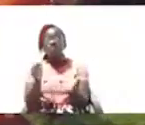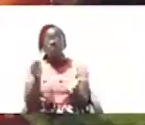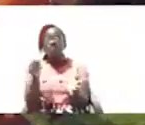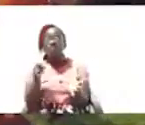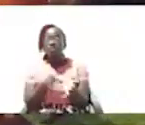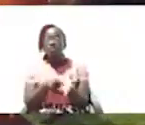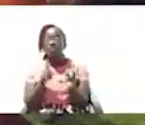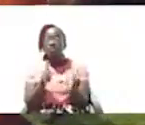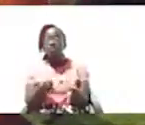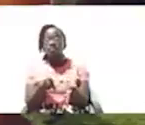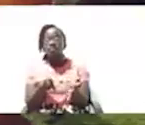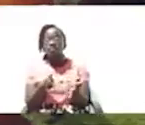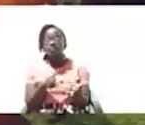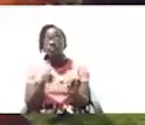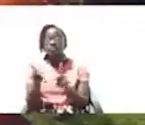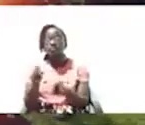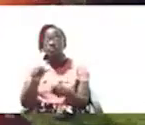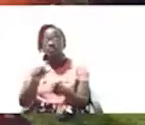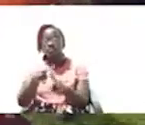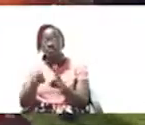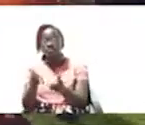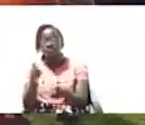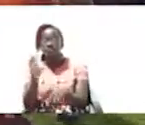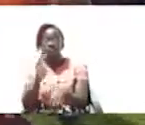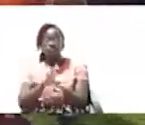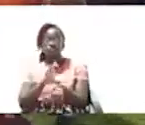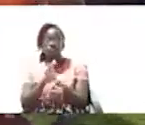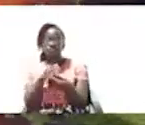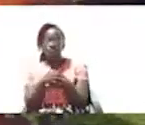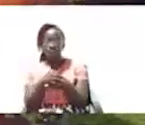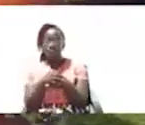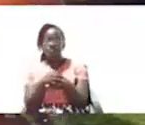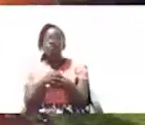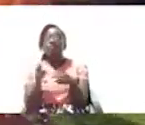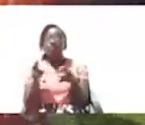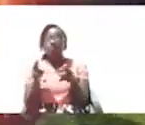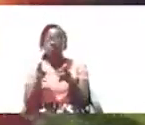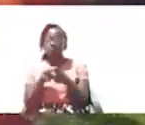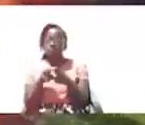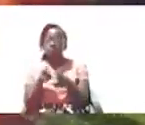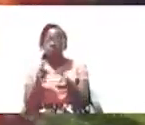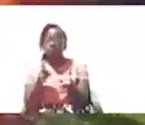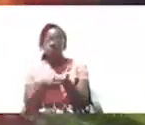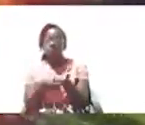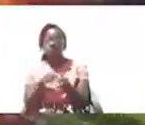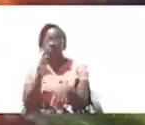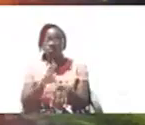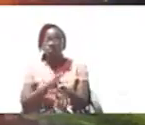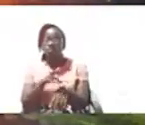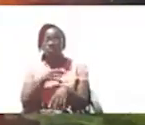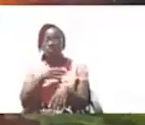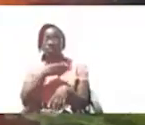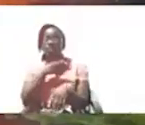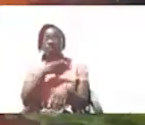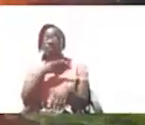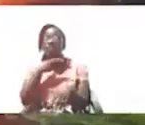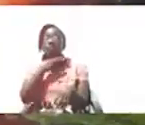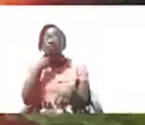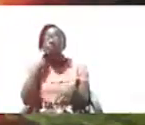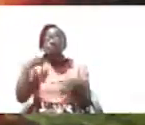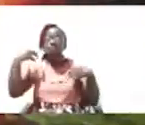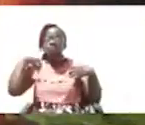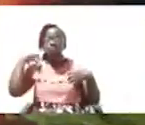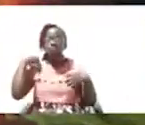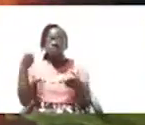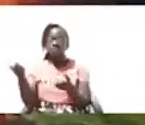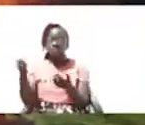sumni din waha. He was in a certain faith. I won't mention the name. Enti osumnu peni no ebaho. So the head of that faith came.